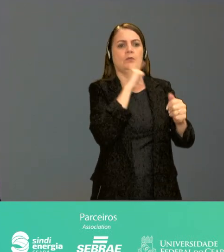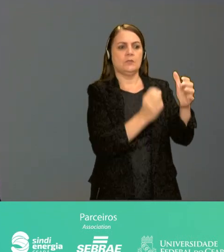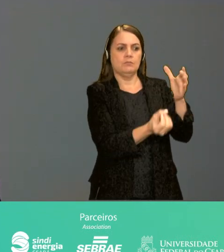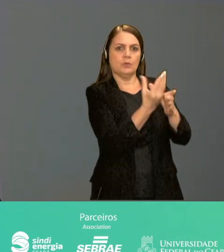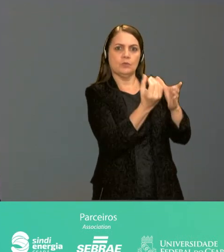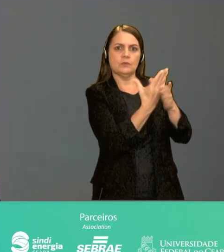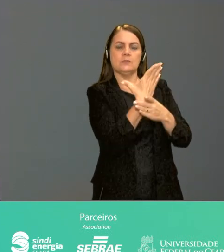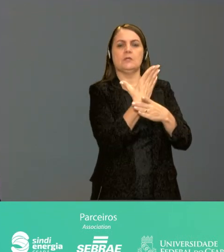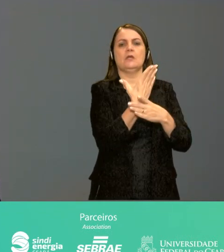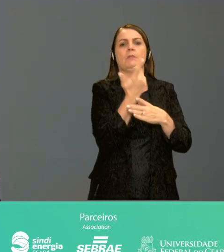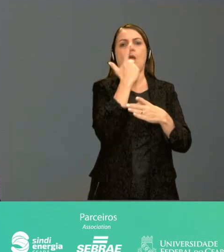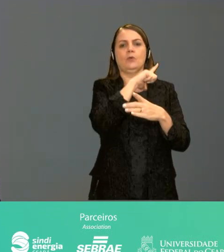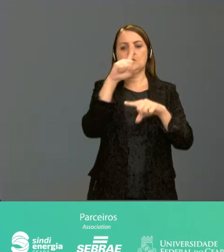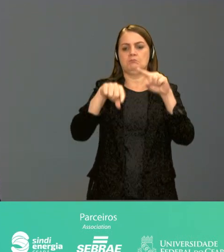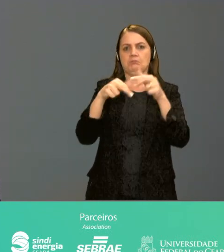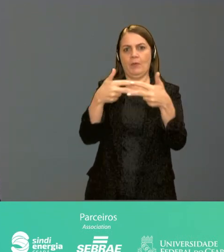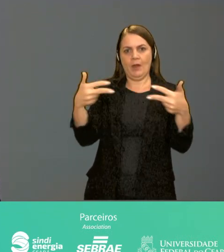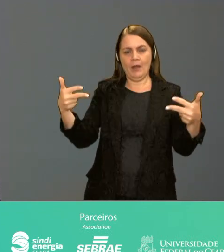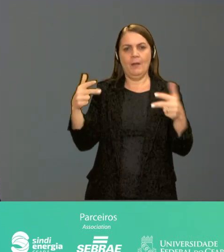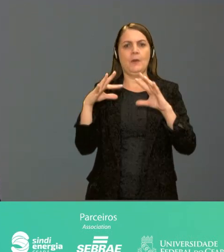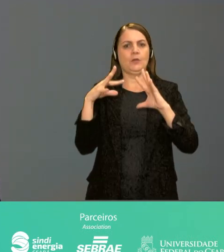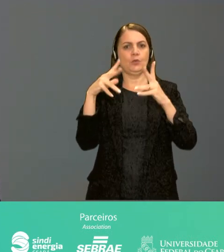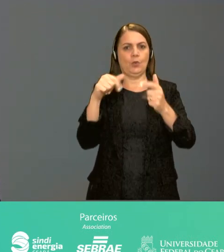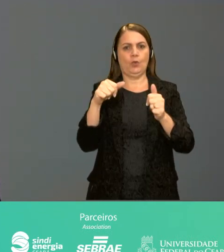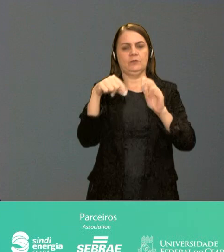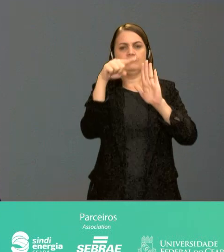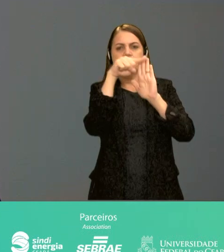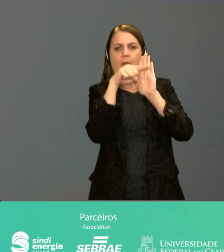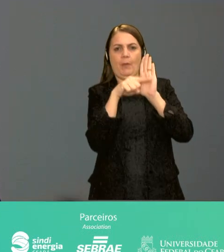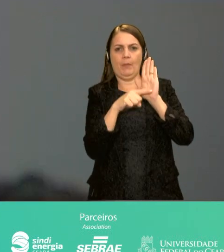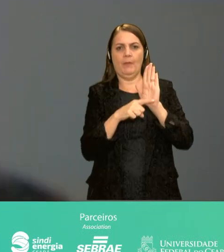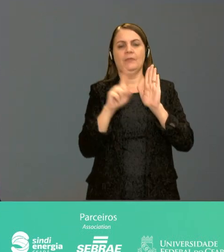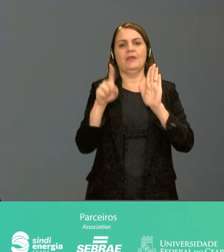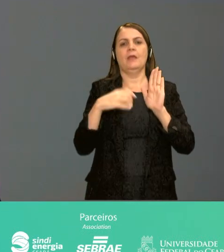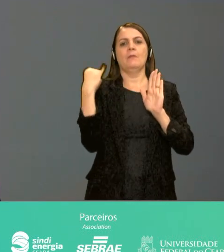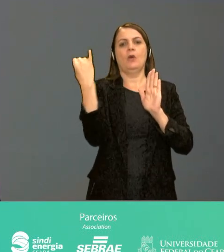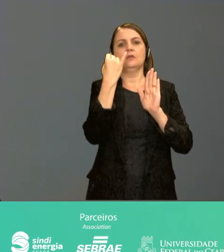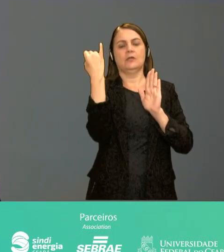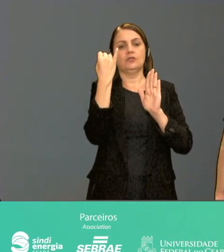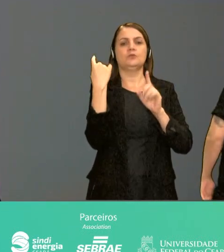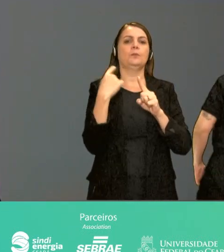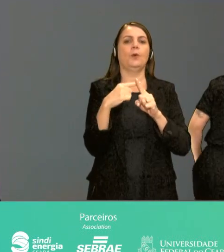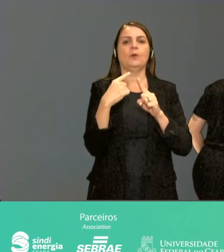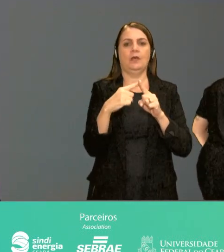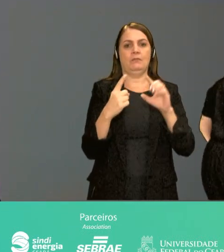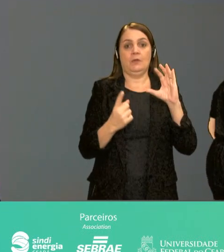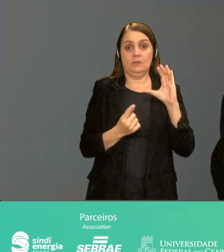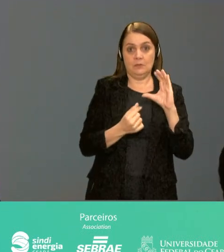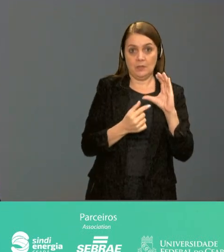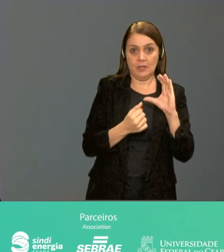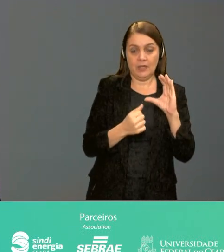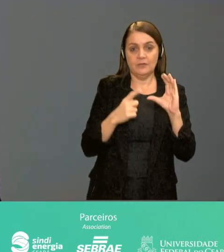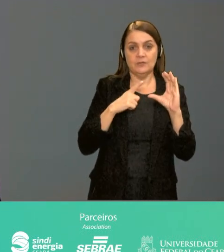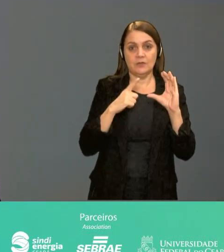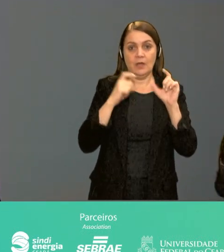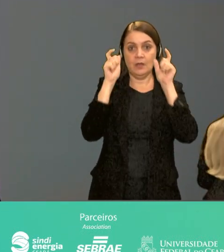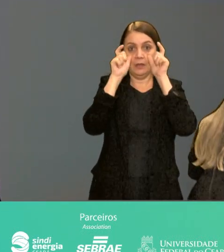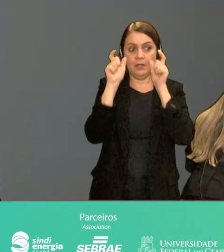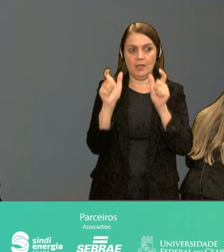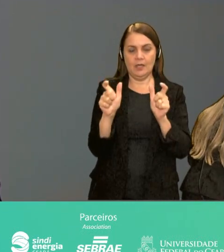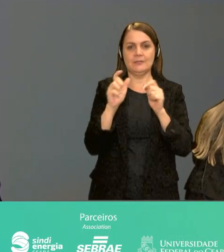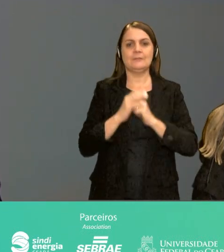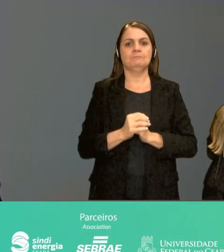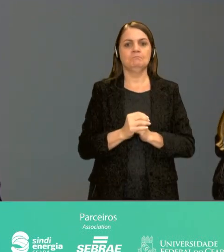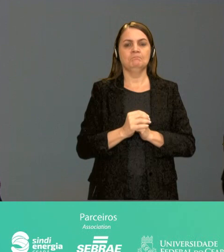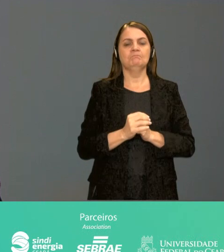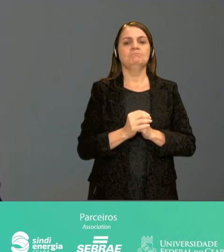This was a very important issue for the Brazilian market because clients, those that are interested in installing and producing